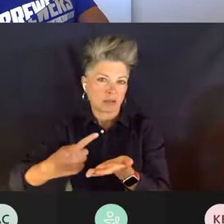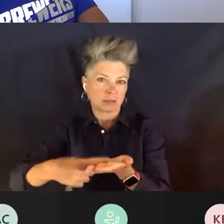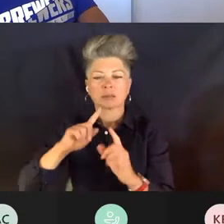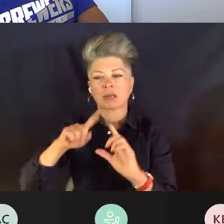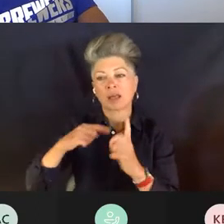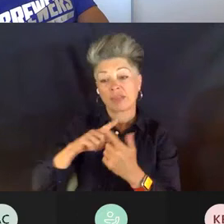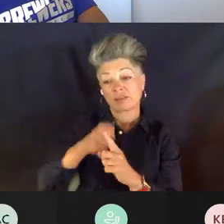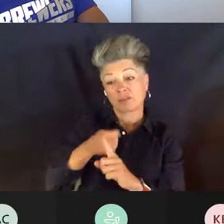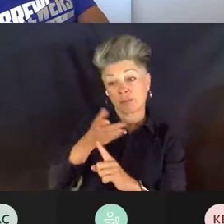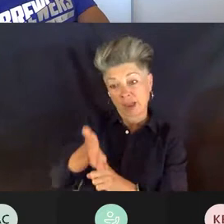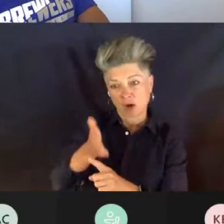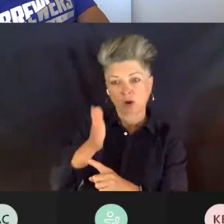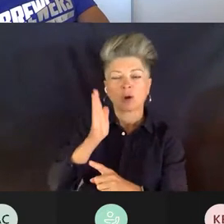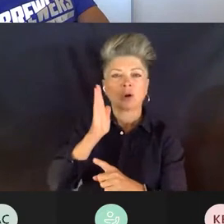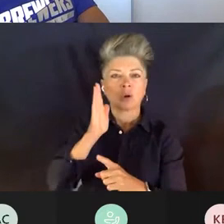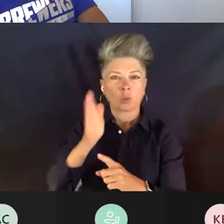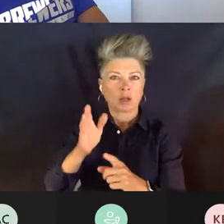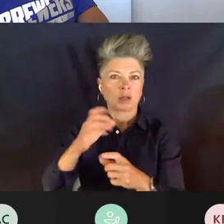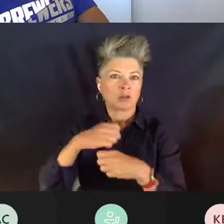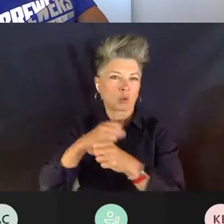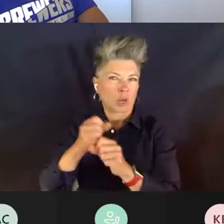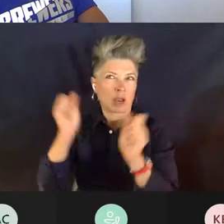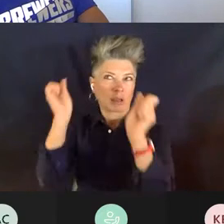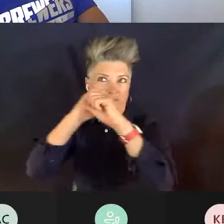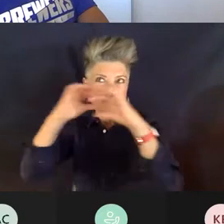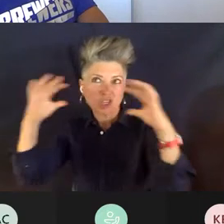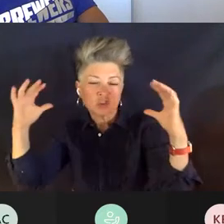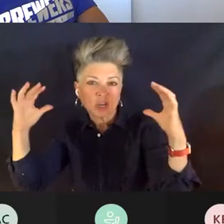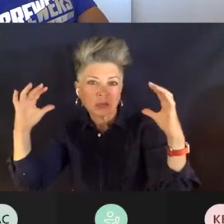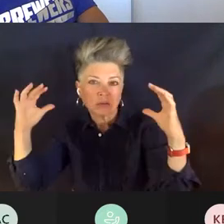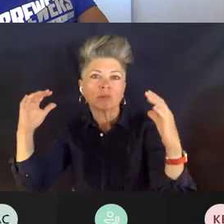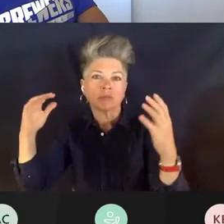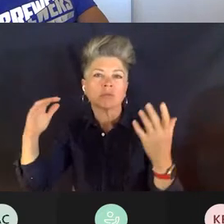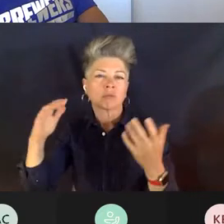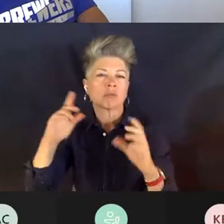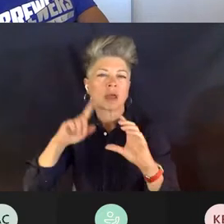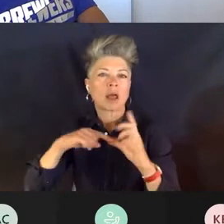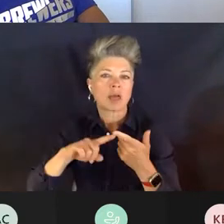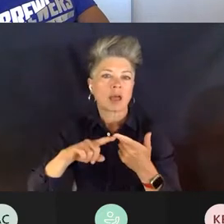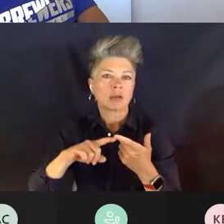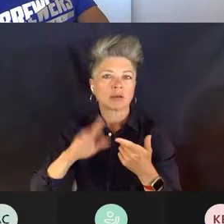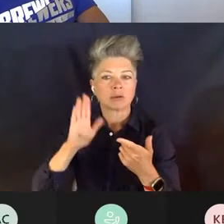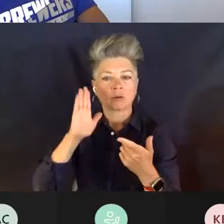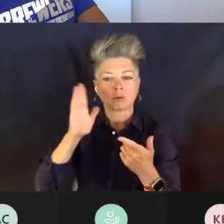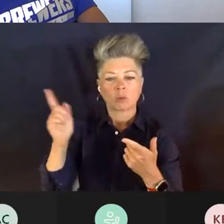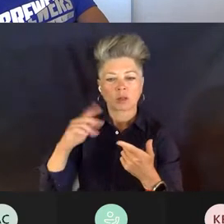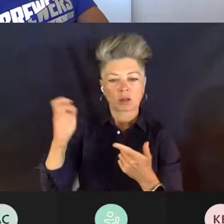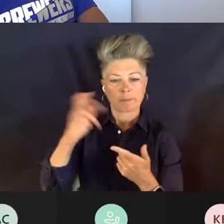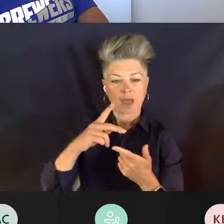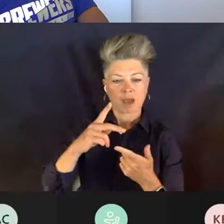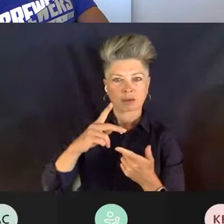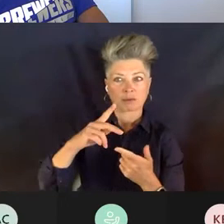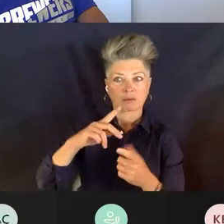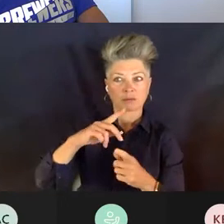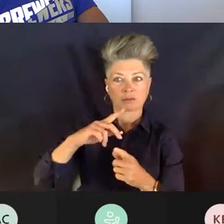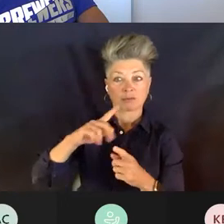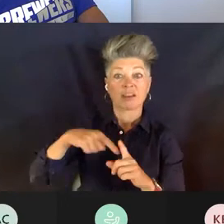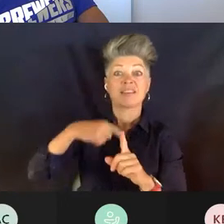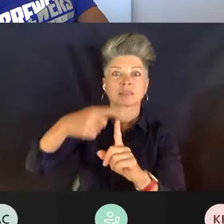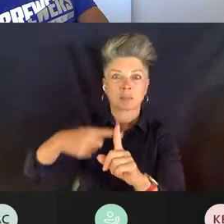the vision, or start thinking about the vision, and then we'll come back next week or next month